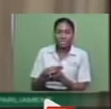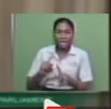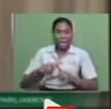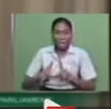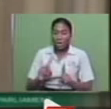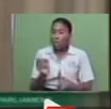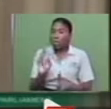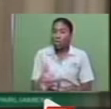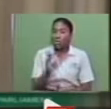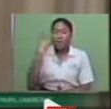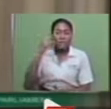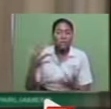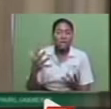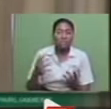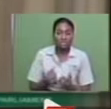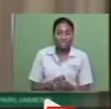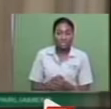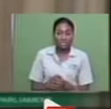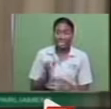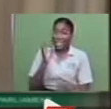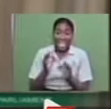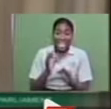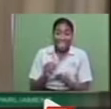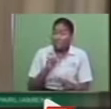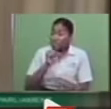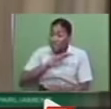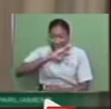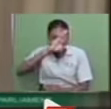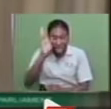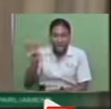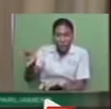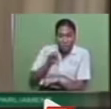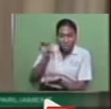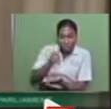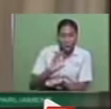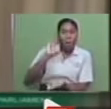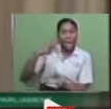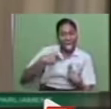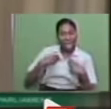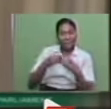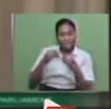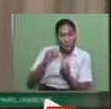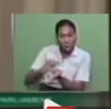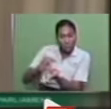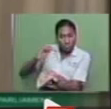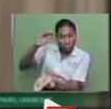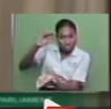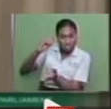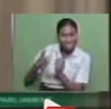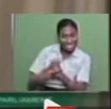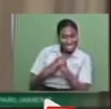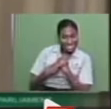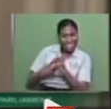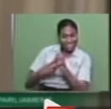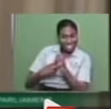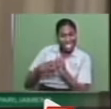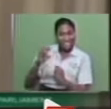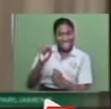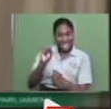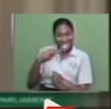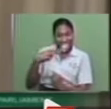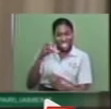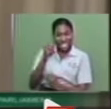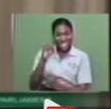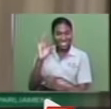HSF fund. It would have been more. It would have been more. But that is how it is. It's